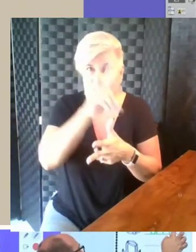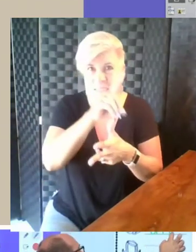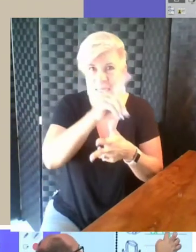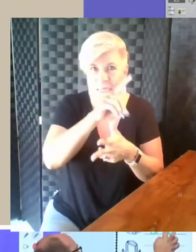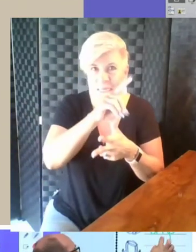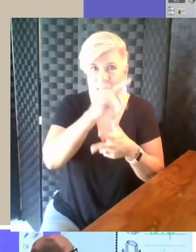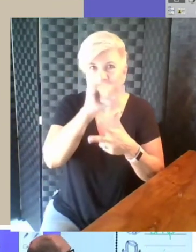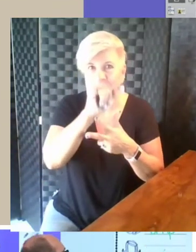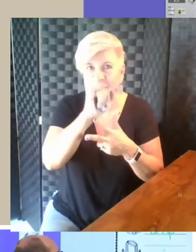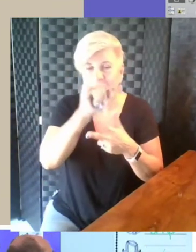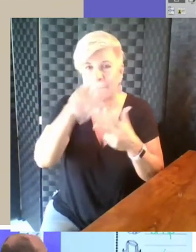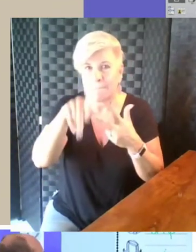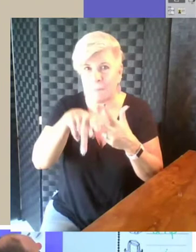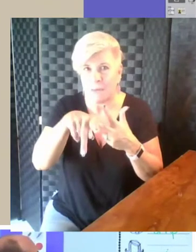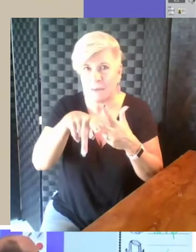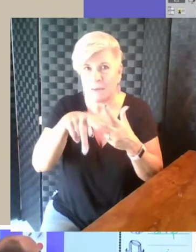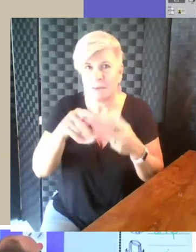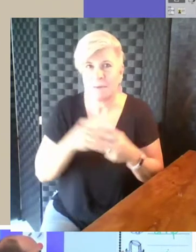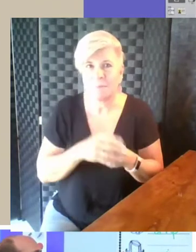P.